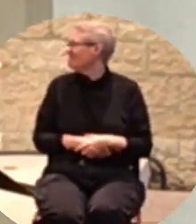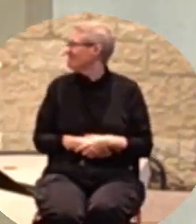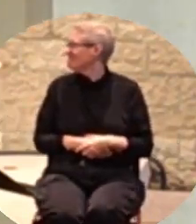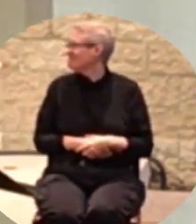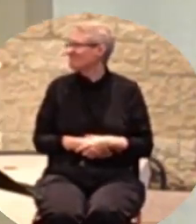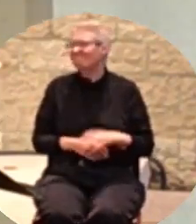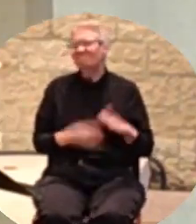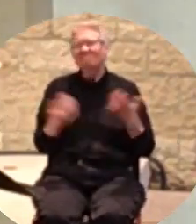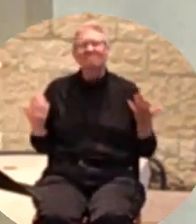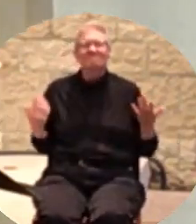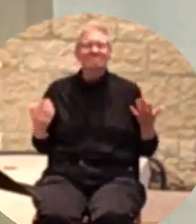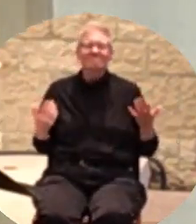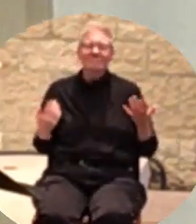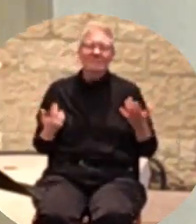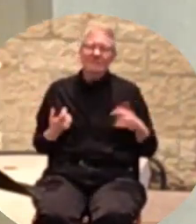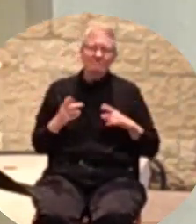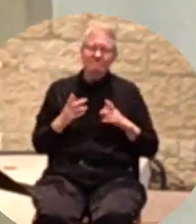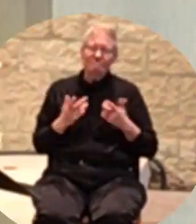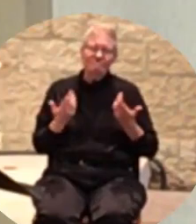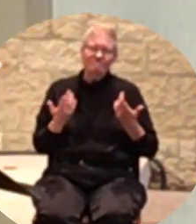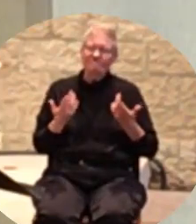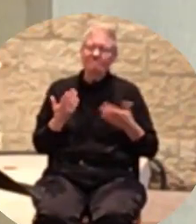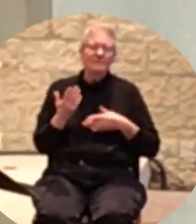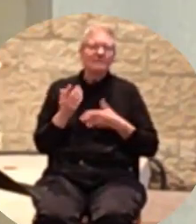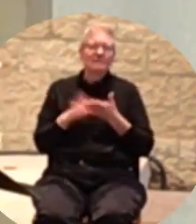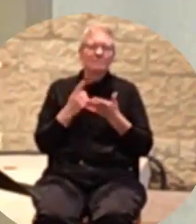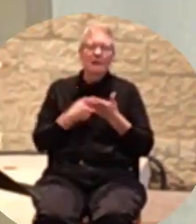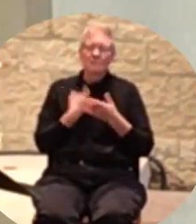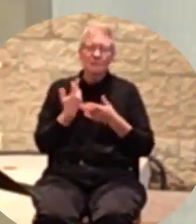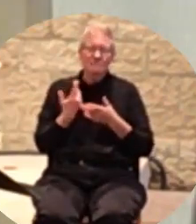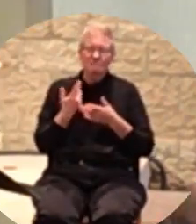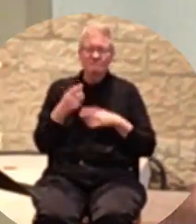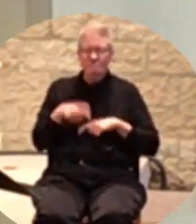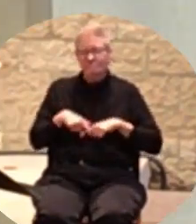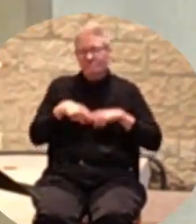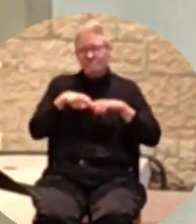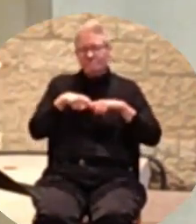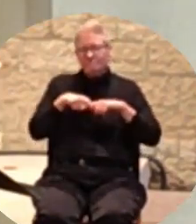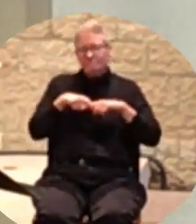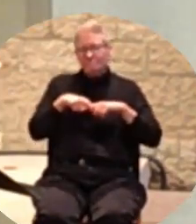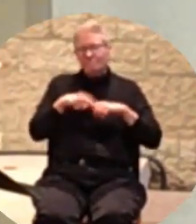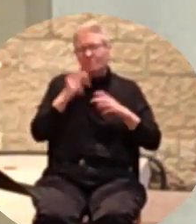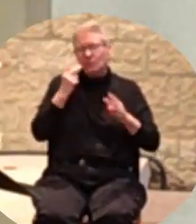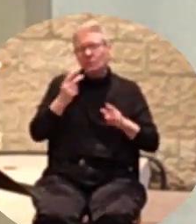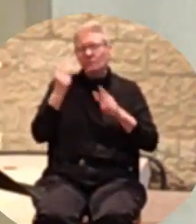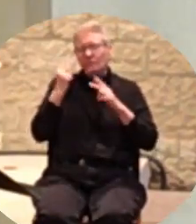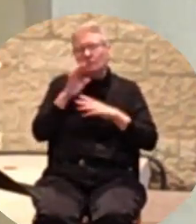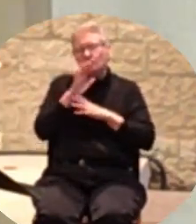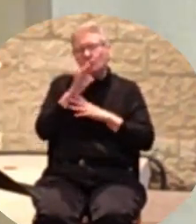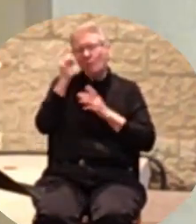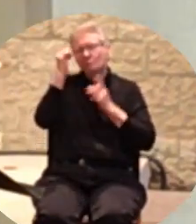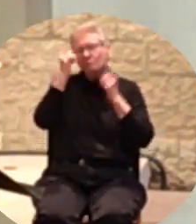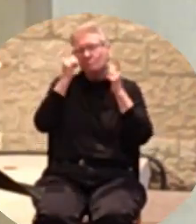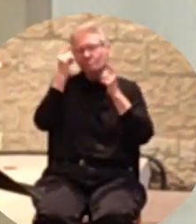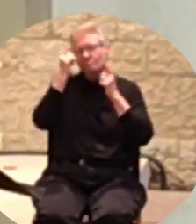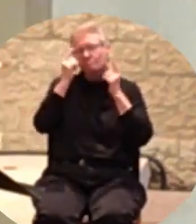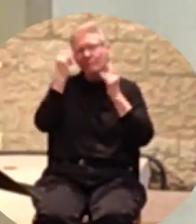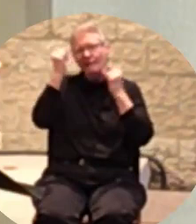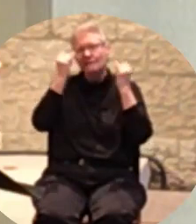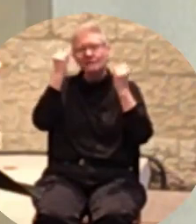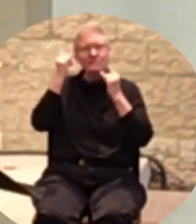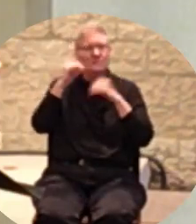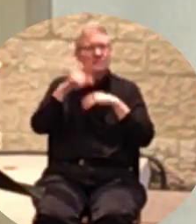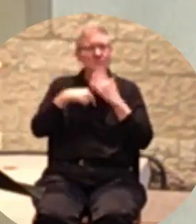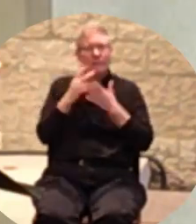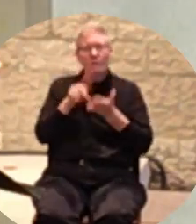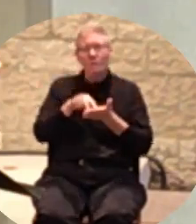Just pause and reflect on your feelings around resurrection. And then identify